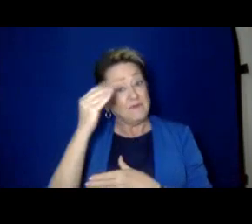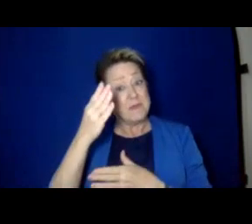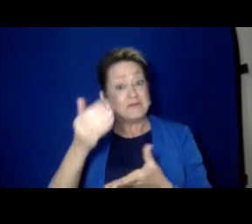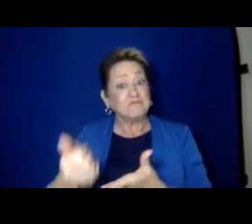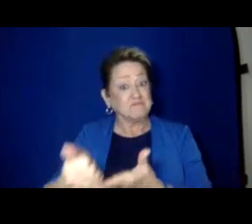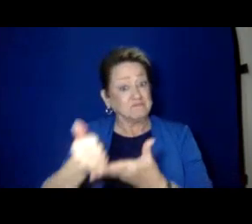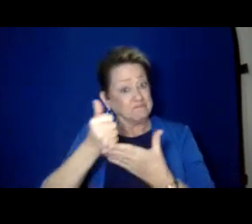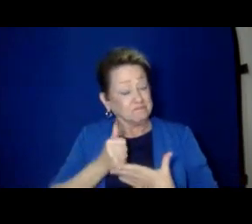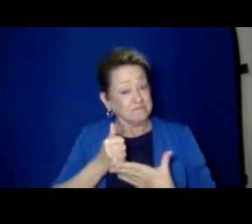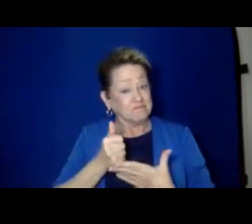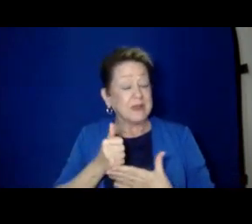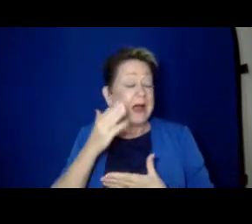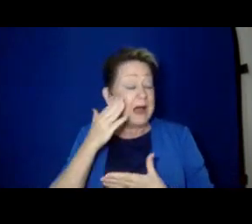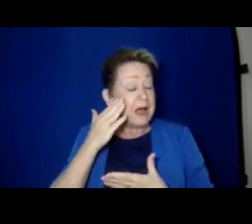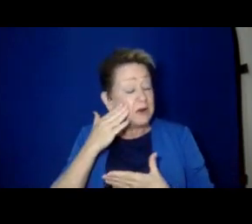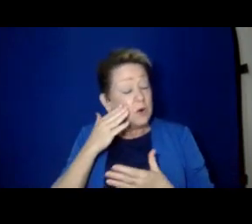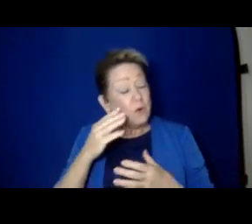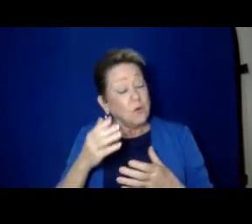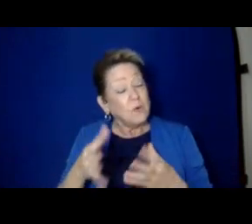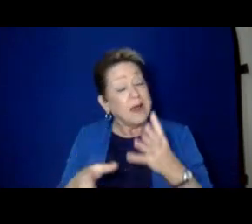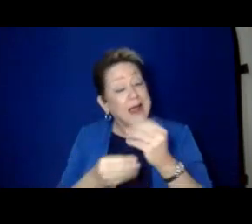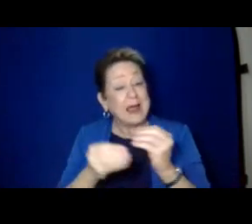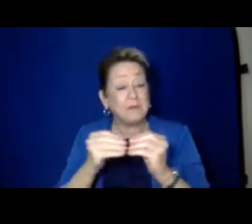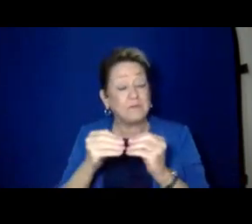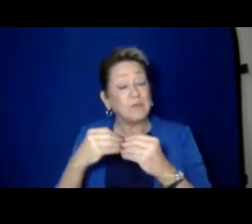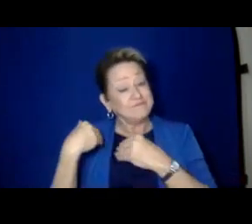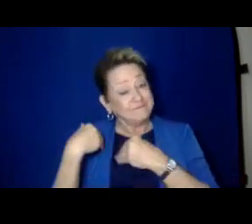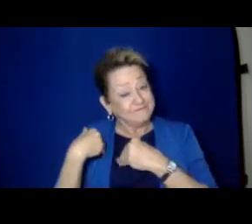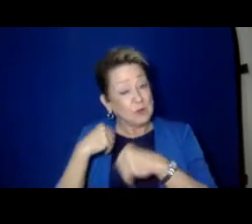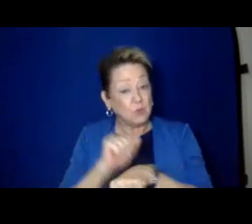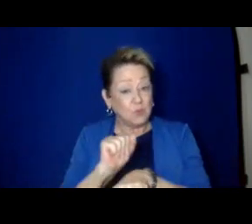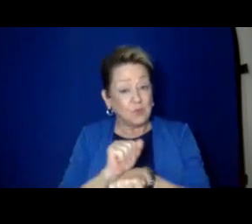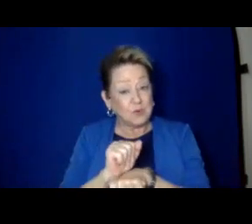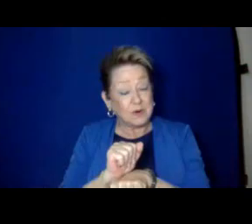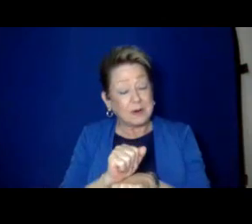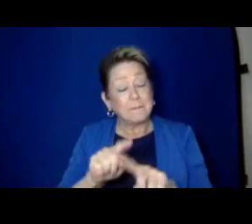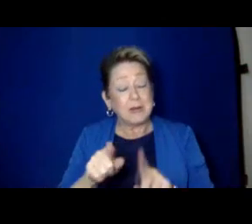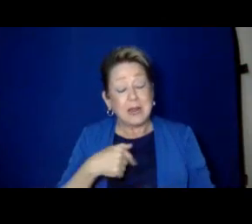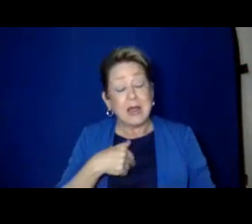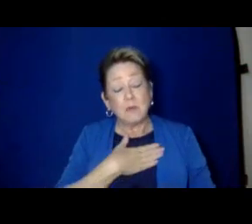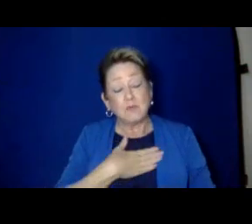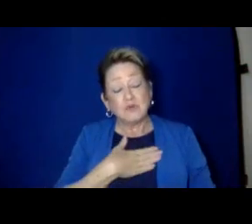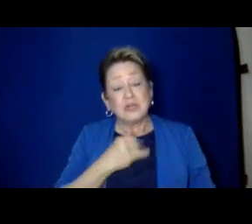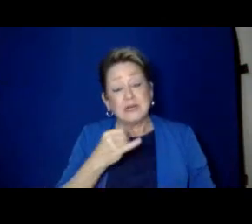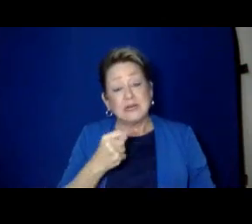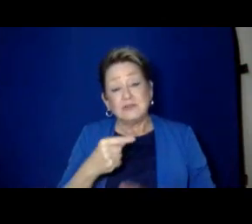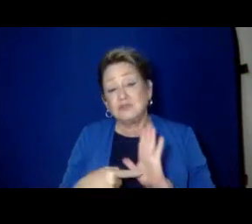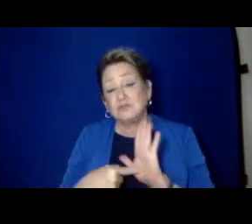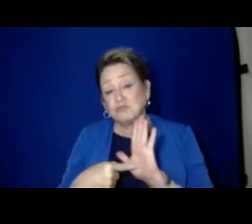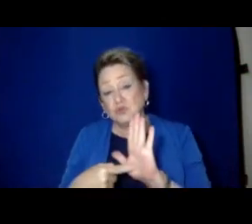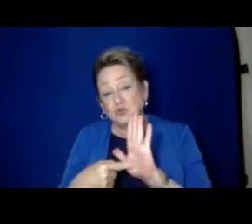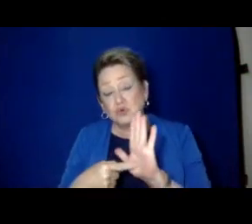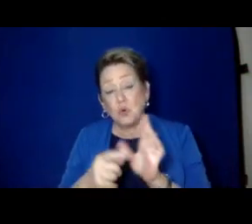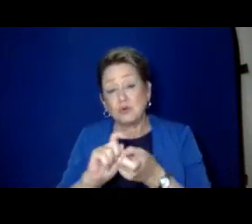I know that adds some amount of work on your end, so but I would appreciate that if there's just an indicator.